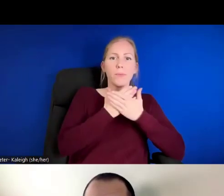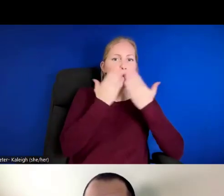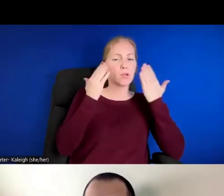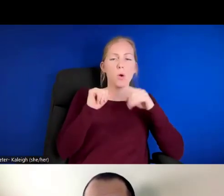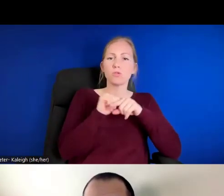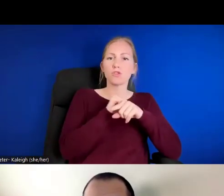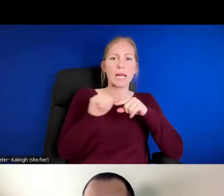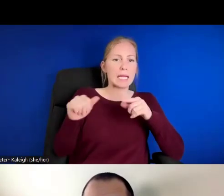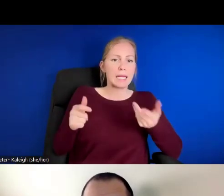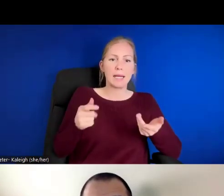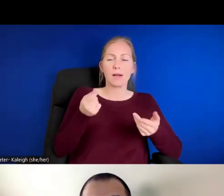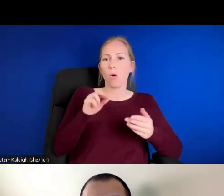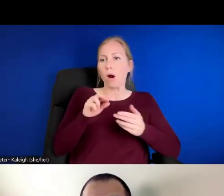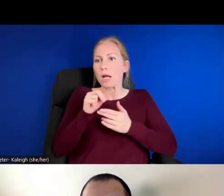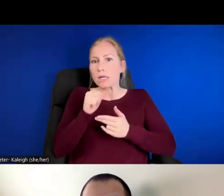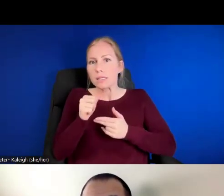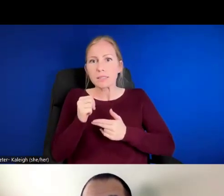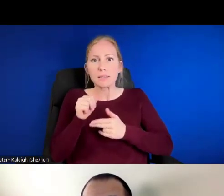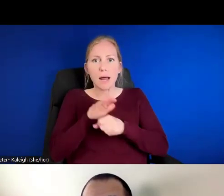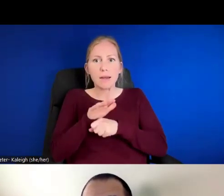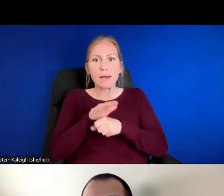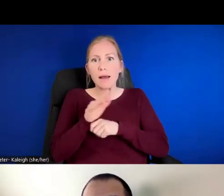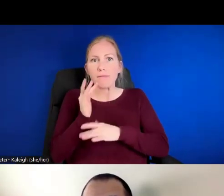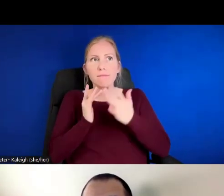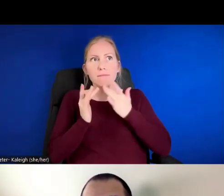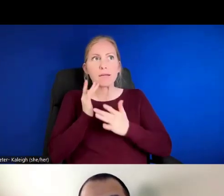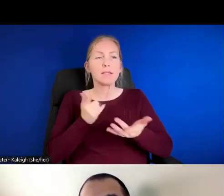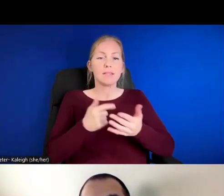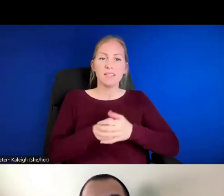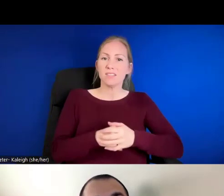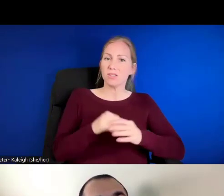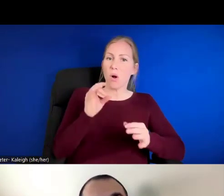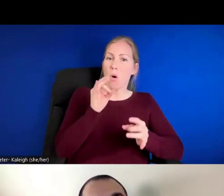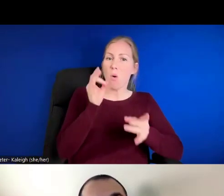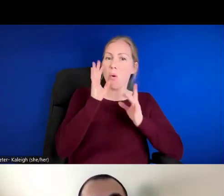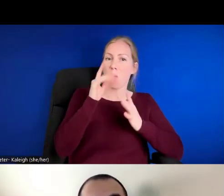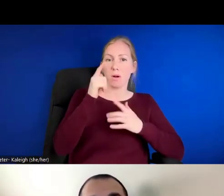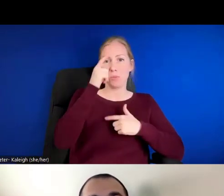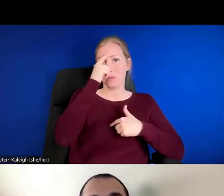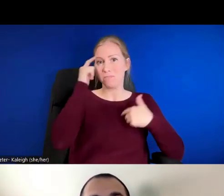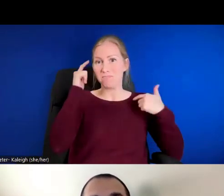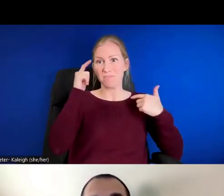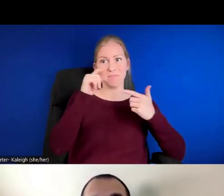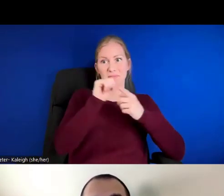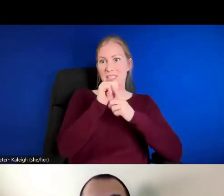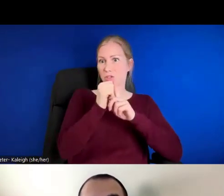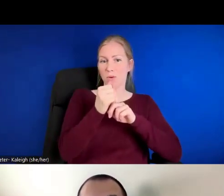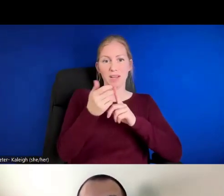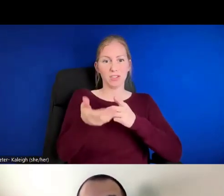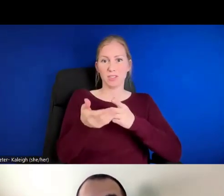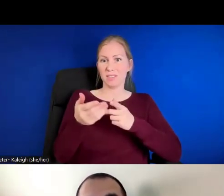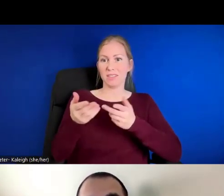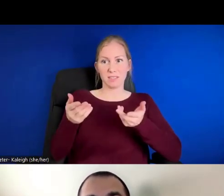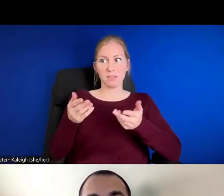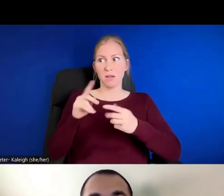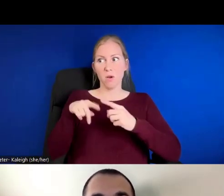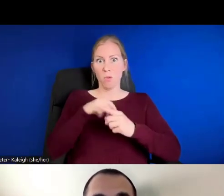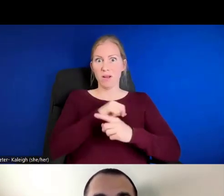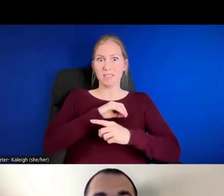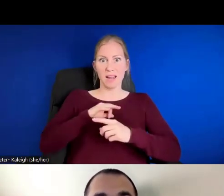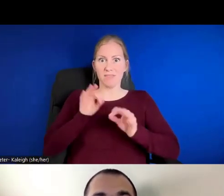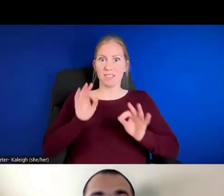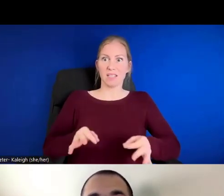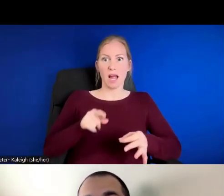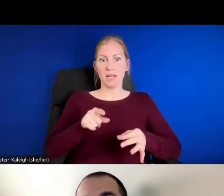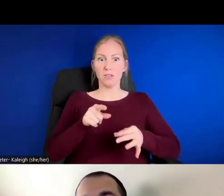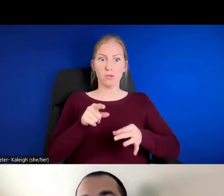uh, horrible circumstances that uh, staff decide to put everyone in when they choose to force medicate someone in a